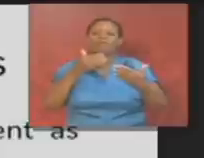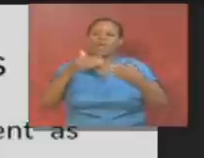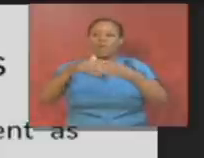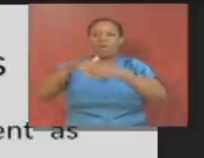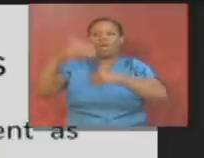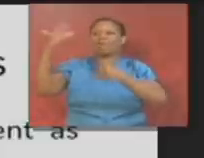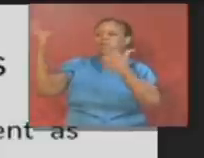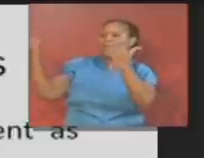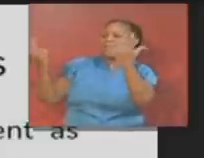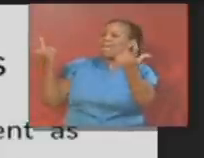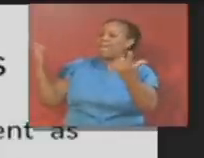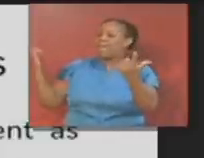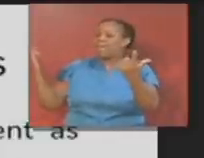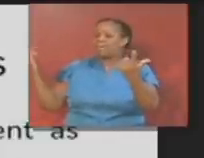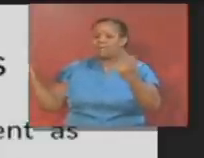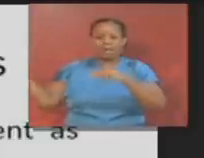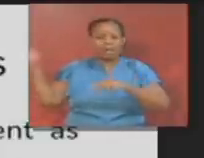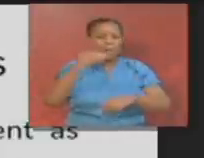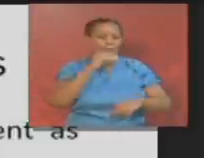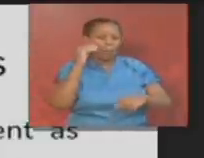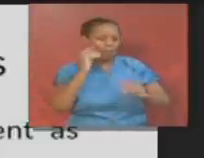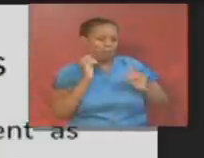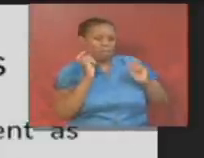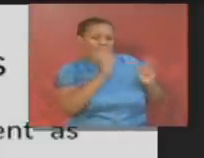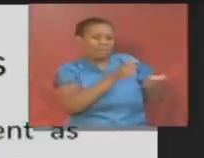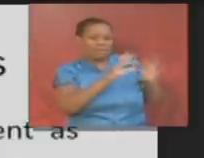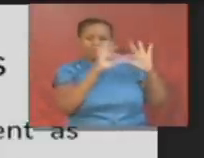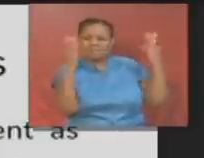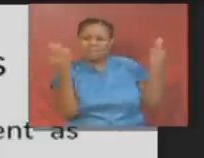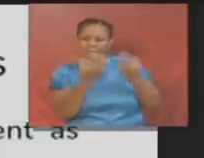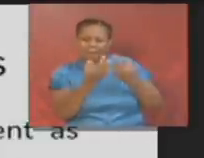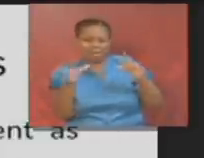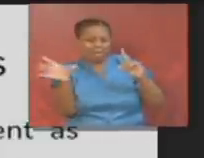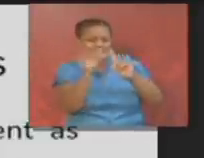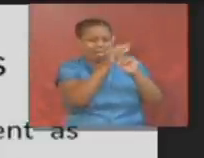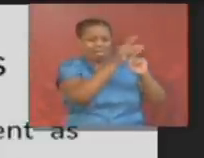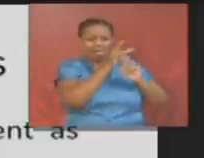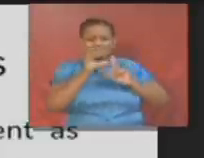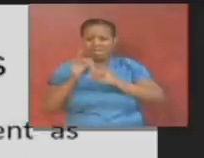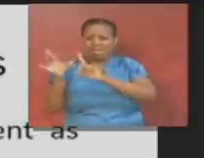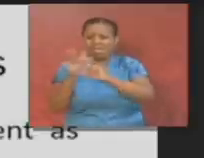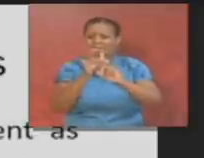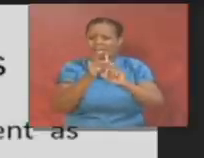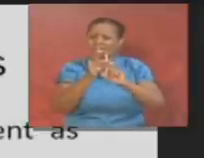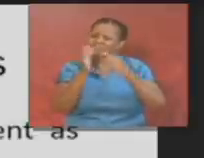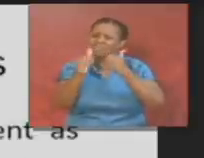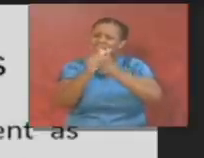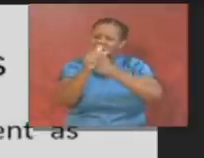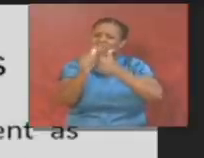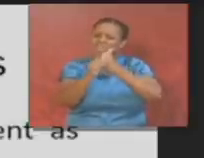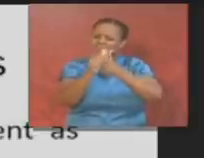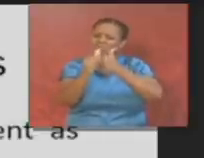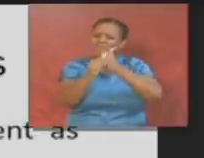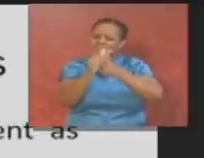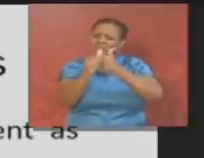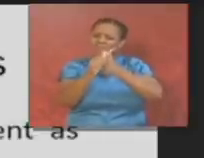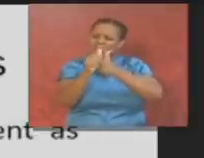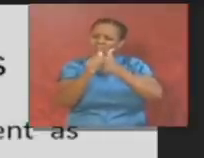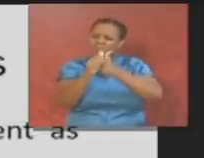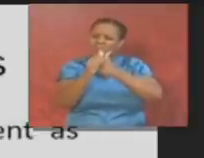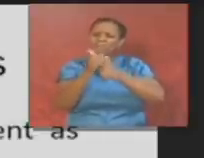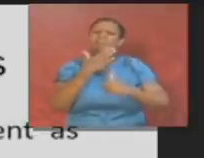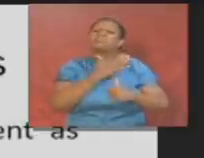your relatives. Wear your mask, social distance, and treat yourself as high risk at all times